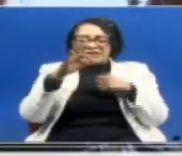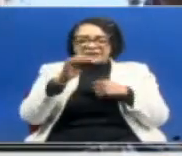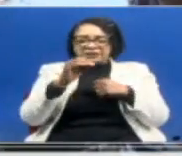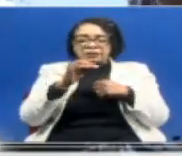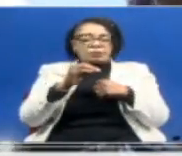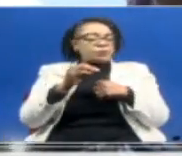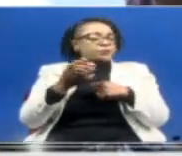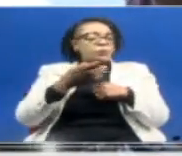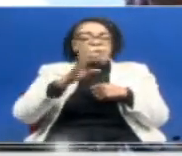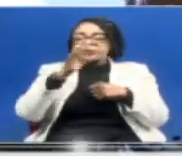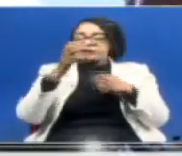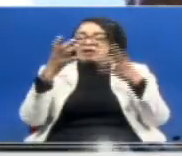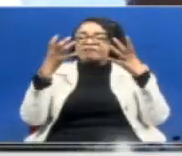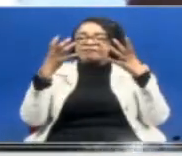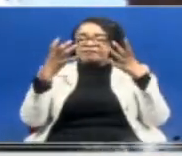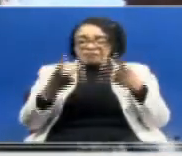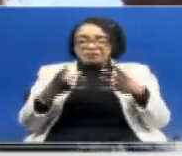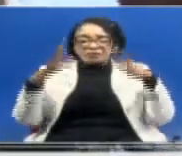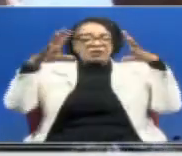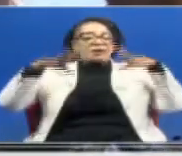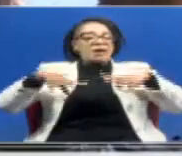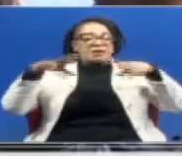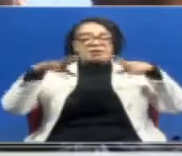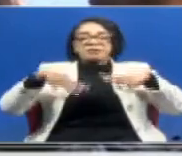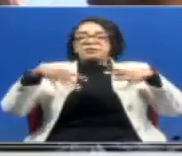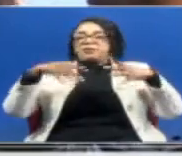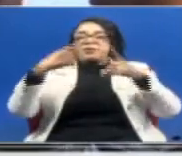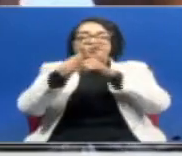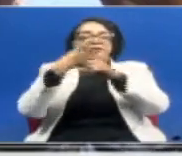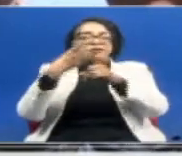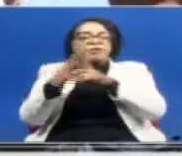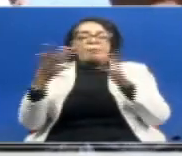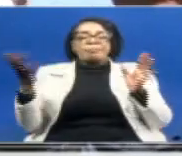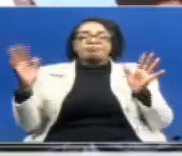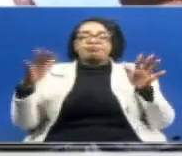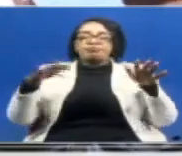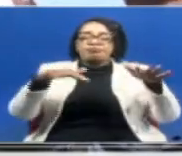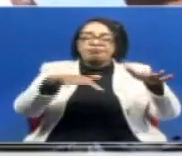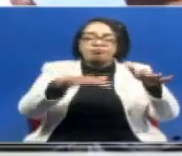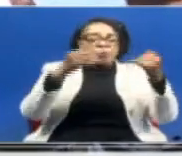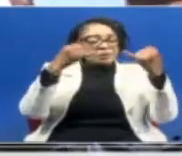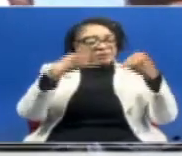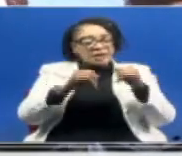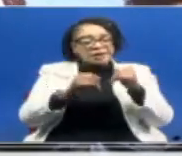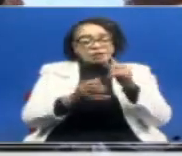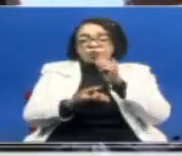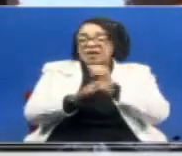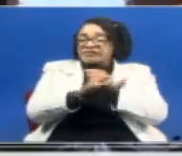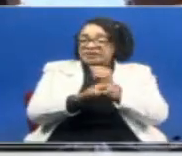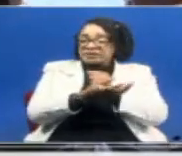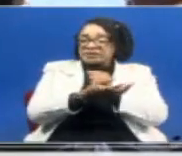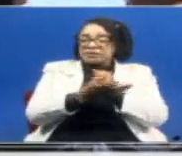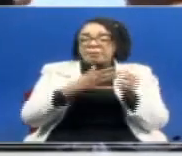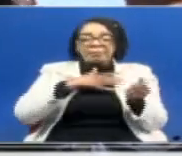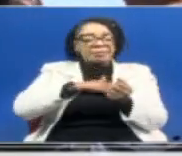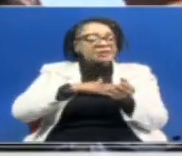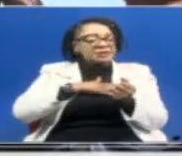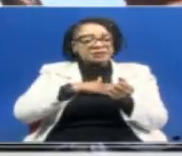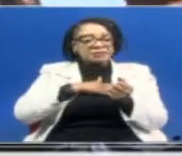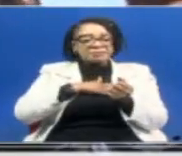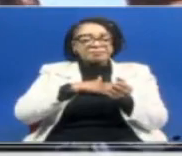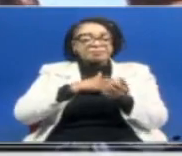maji yamezidi, mvua imenyesha huko mbalimbali. Kajaribu kuelezea, jamani, ndugu zangu, msiende au maji vile